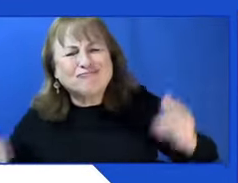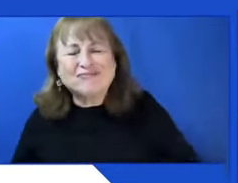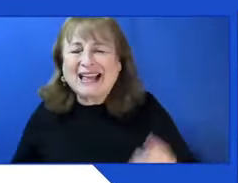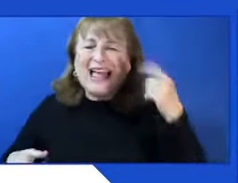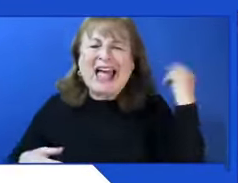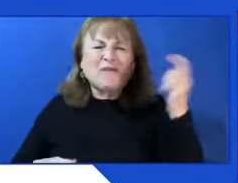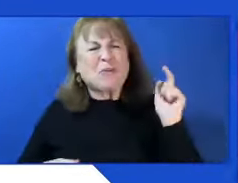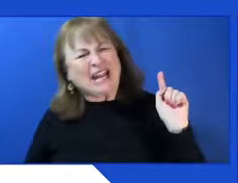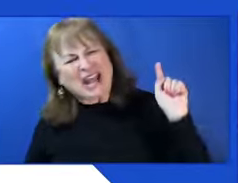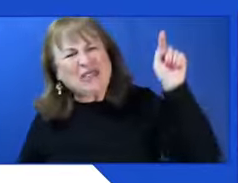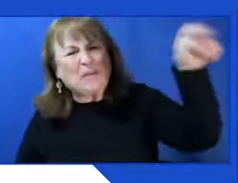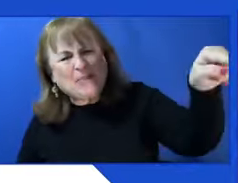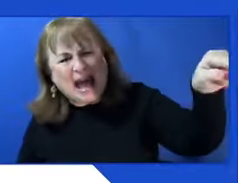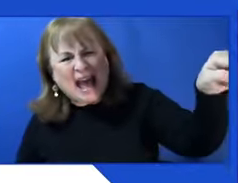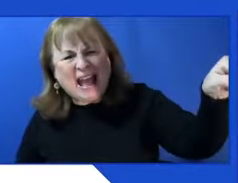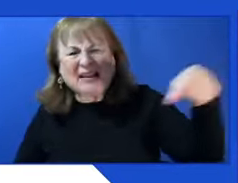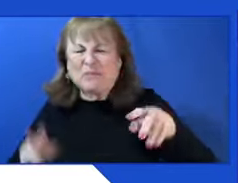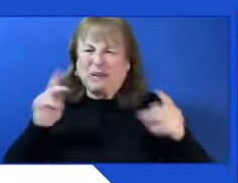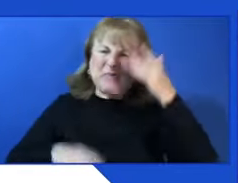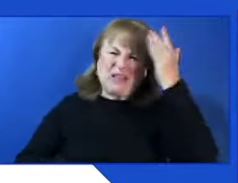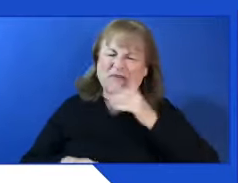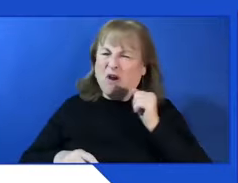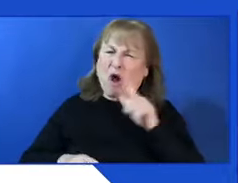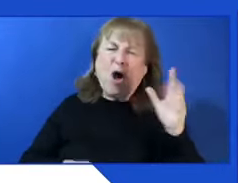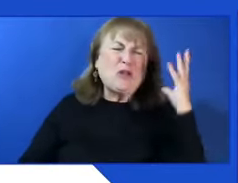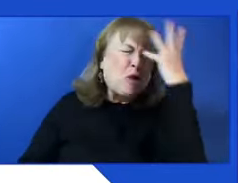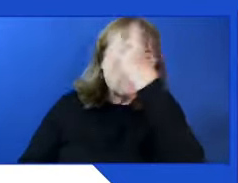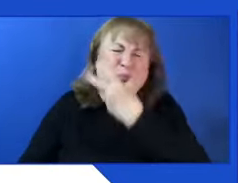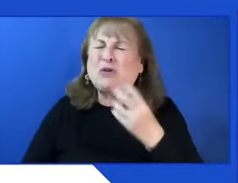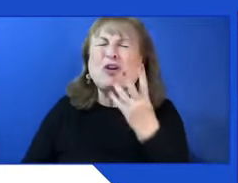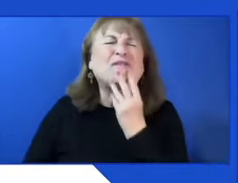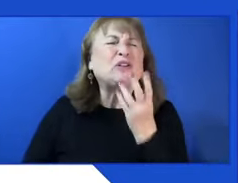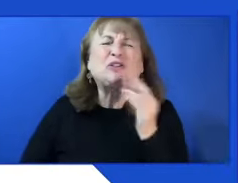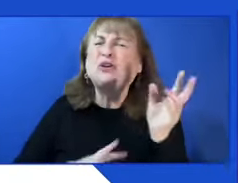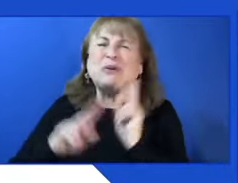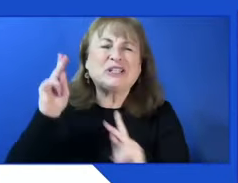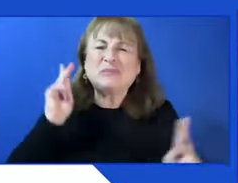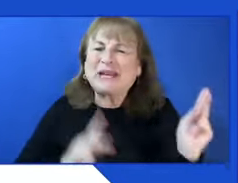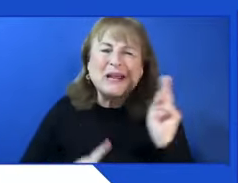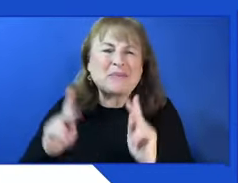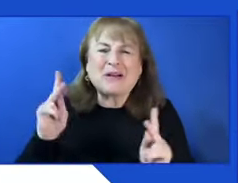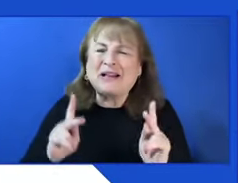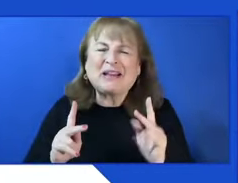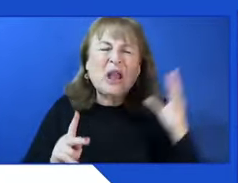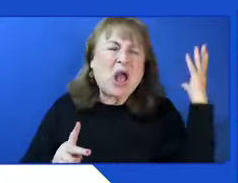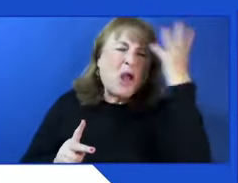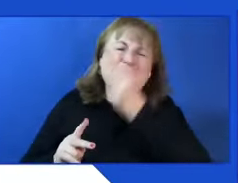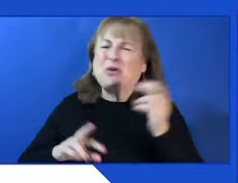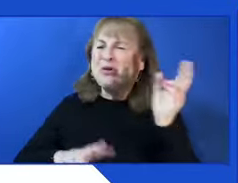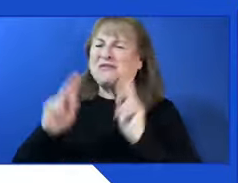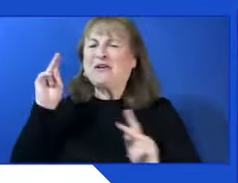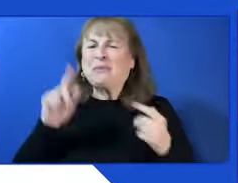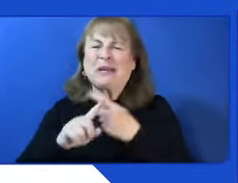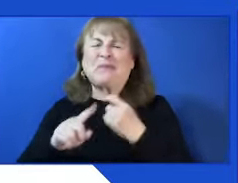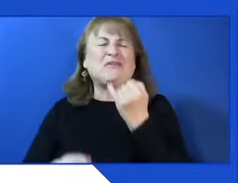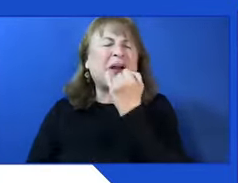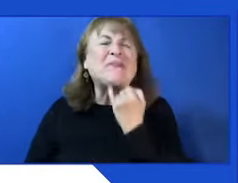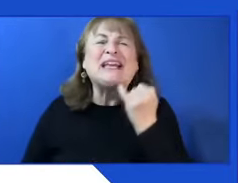Everybody in the back, everybody in the front, all you beautiful Jewish people, all you beautiful people from